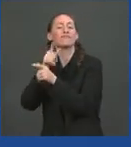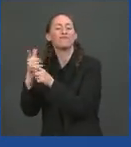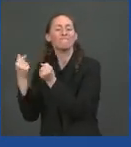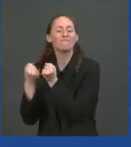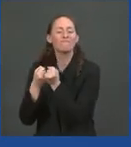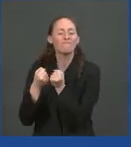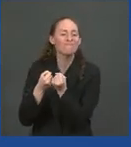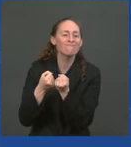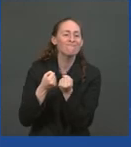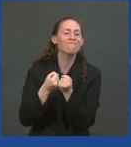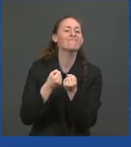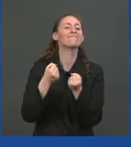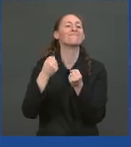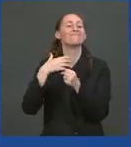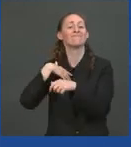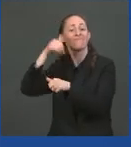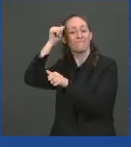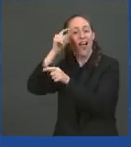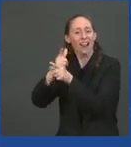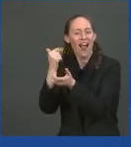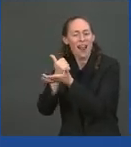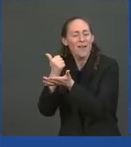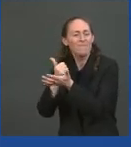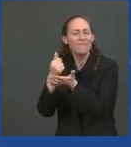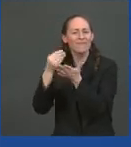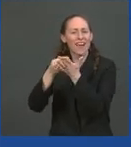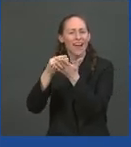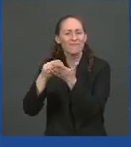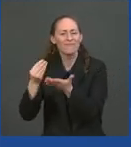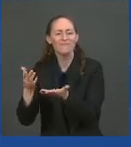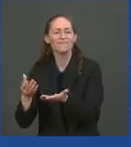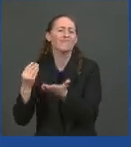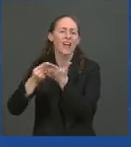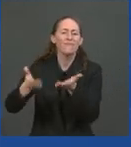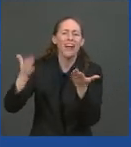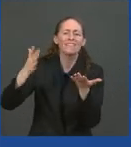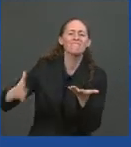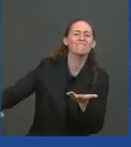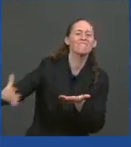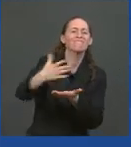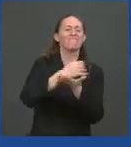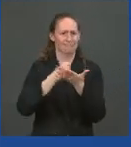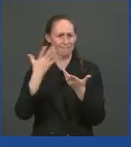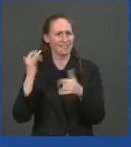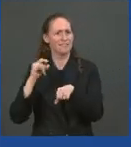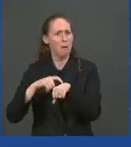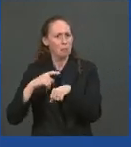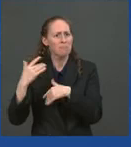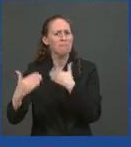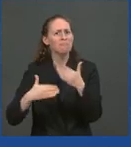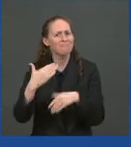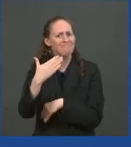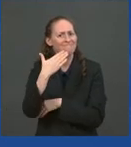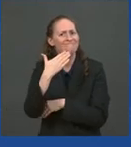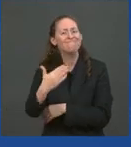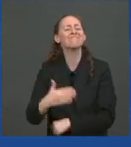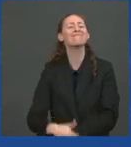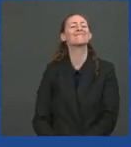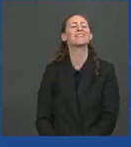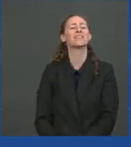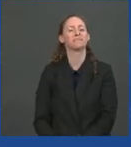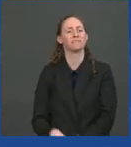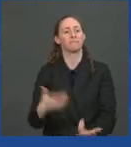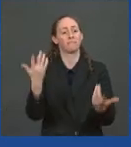younger. But at any rate, and we were doing well. We're catching up. No one expected us to have any shot at all.